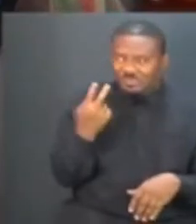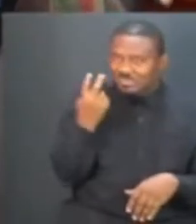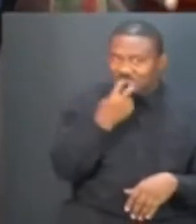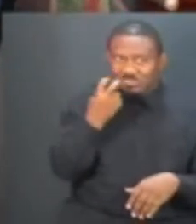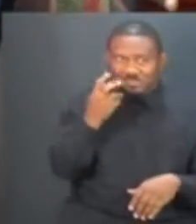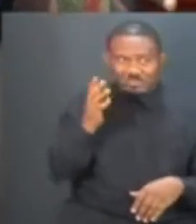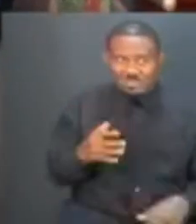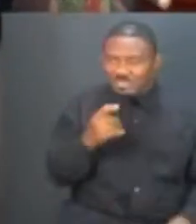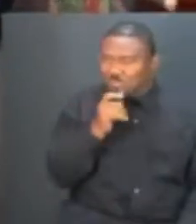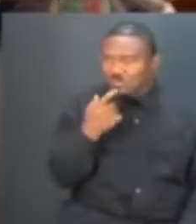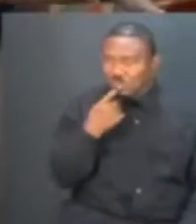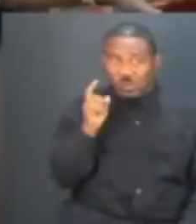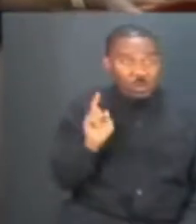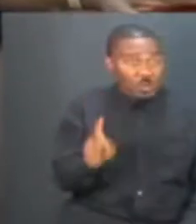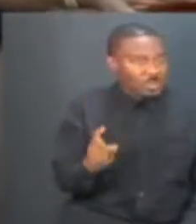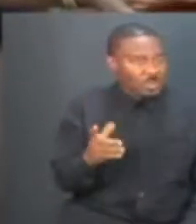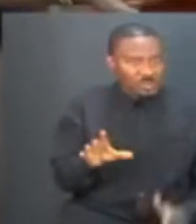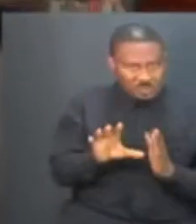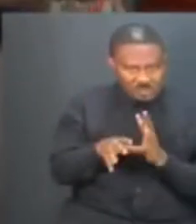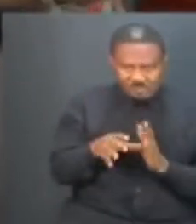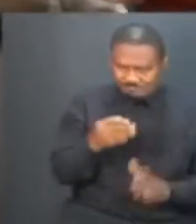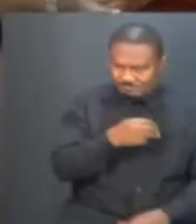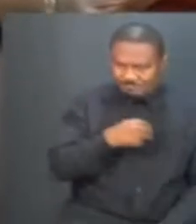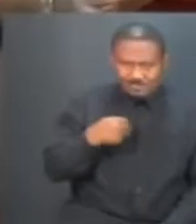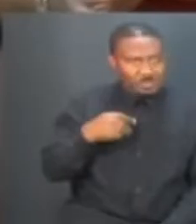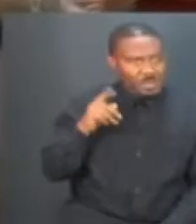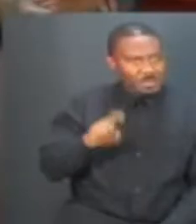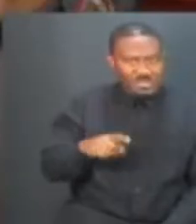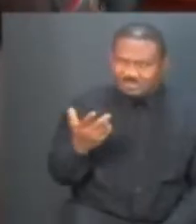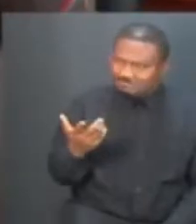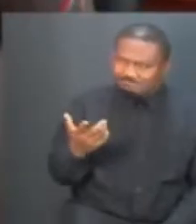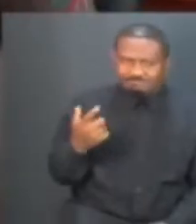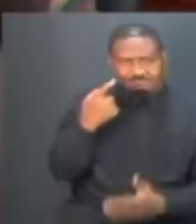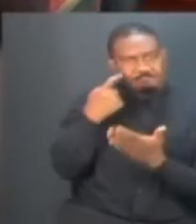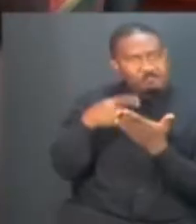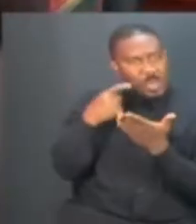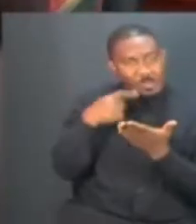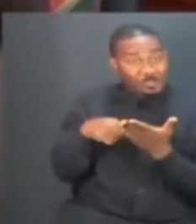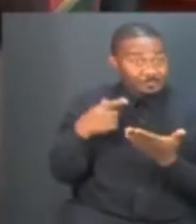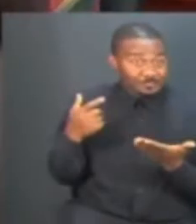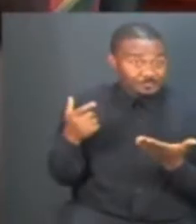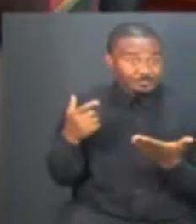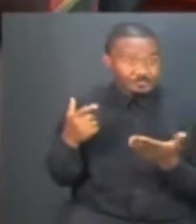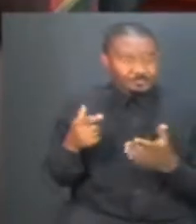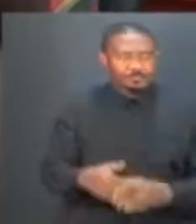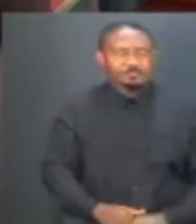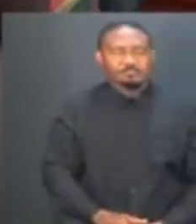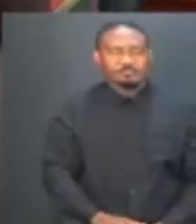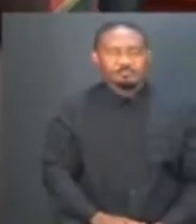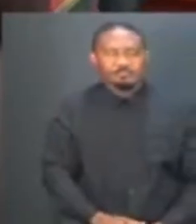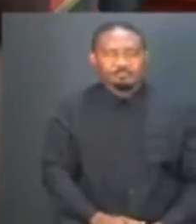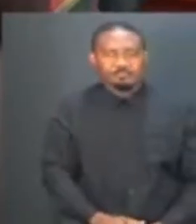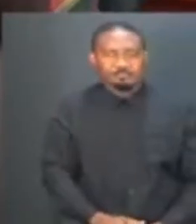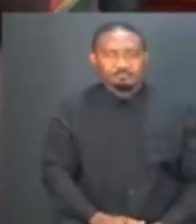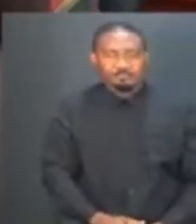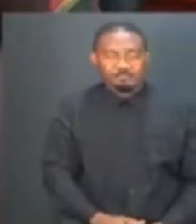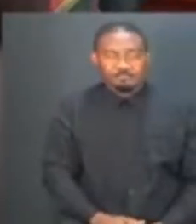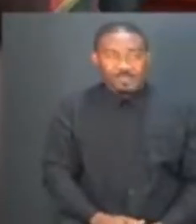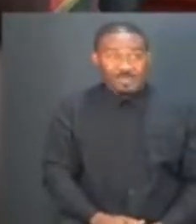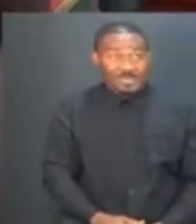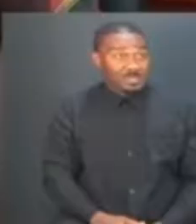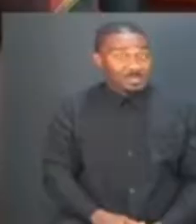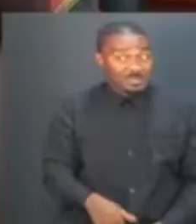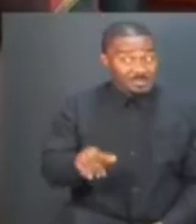to take note of the question as of yesterday. Now what he can ask is that Speaker should